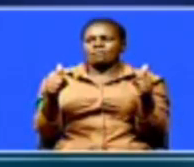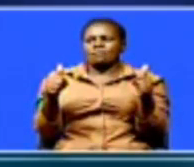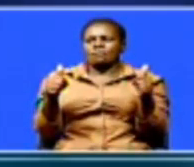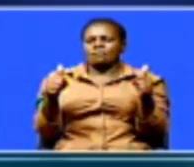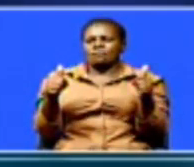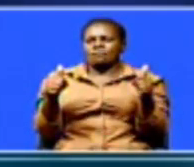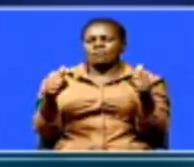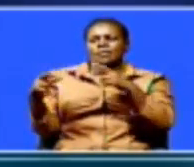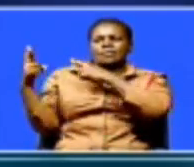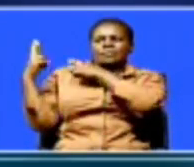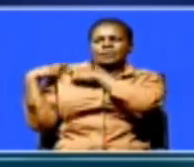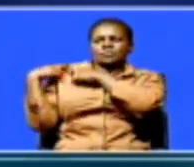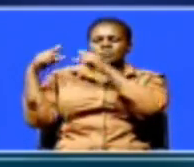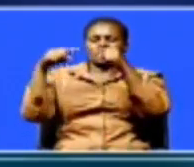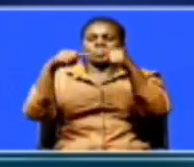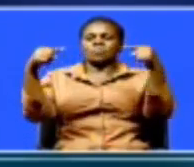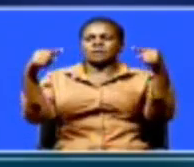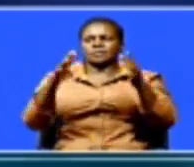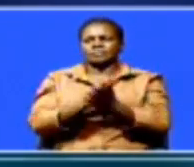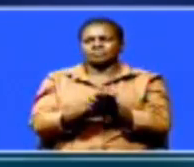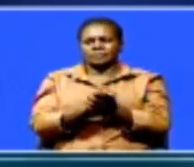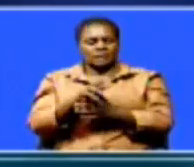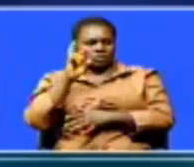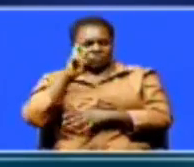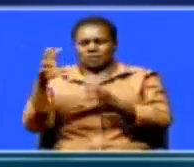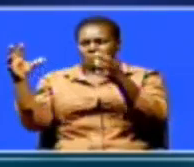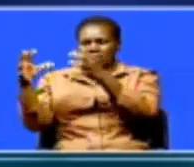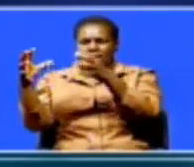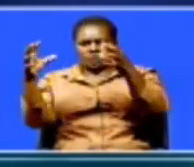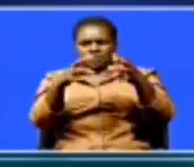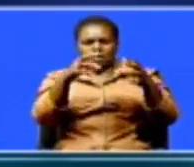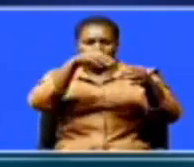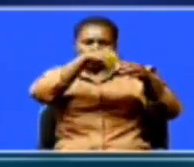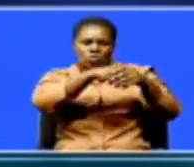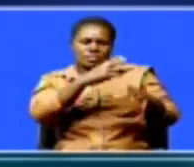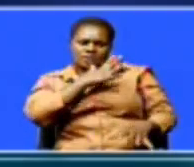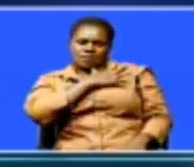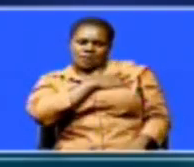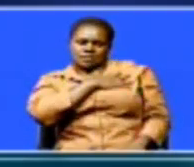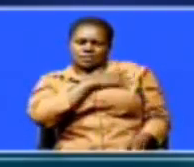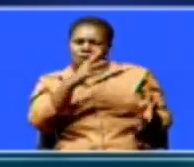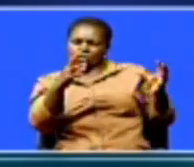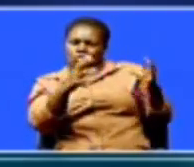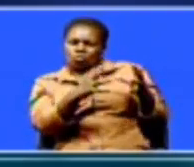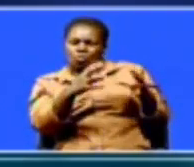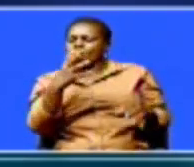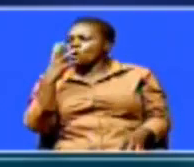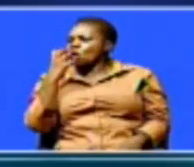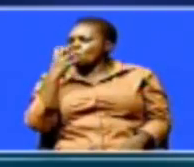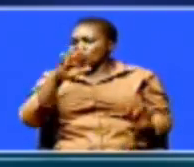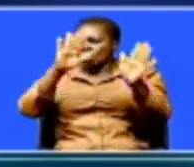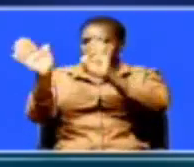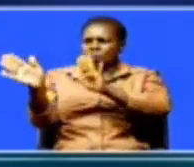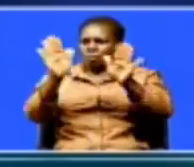and responsible opposition. All right. We are seeing parties within the NASA coalition, ODM Wiper,